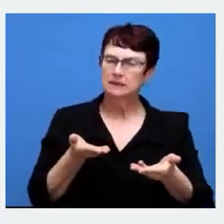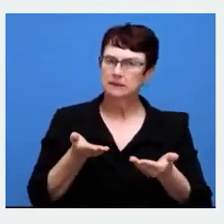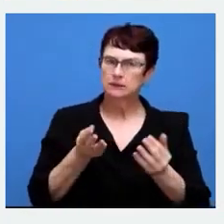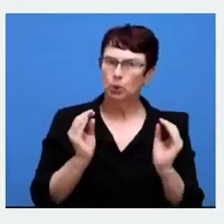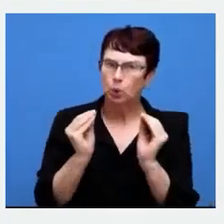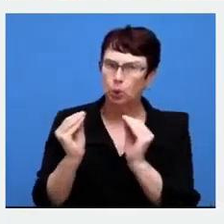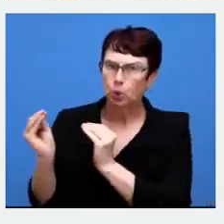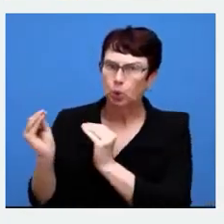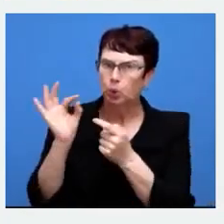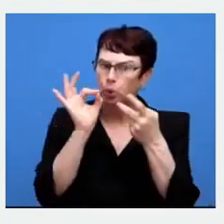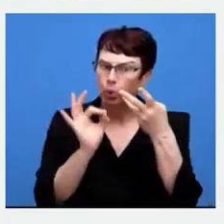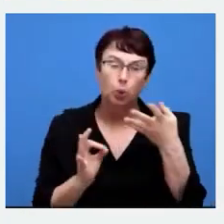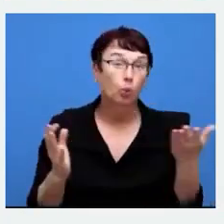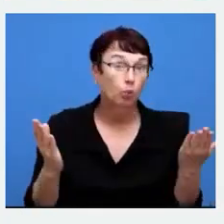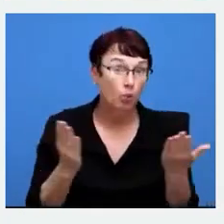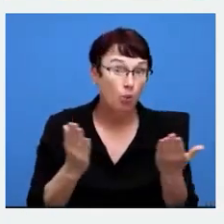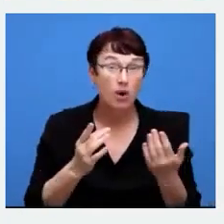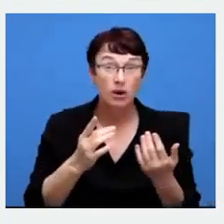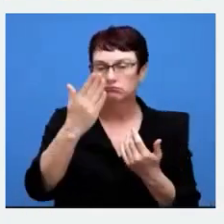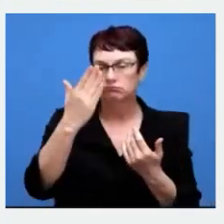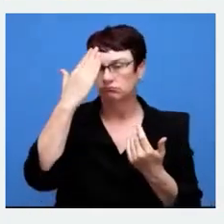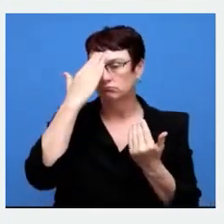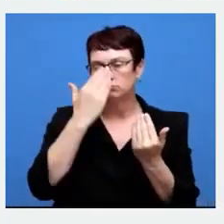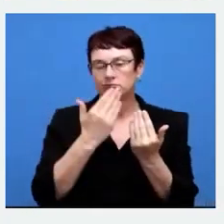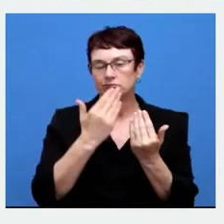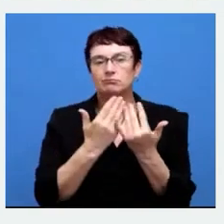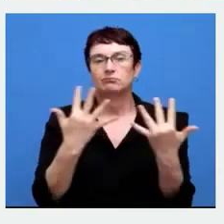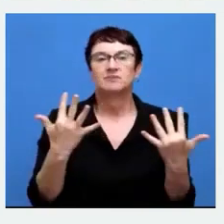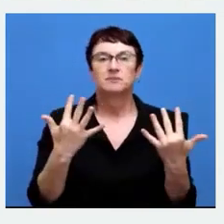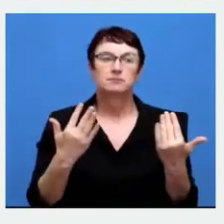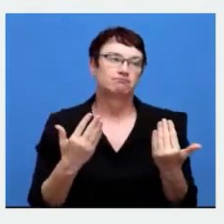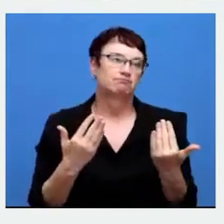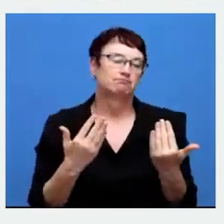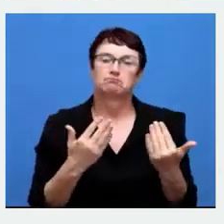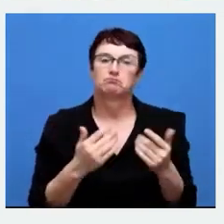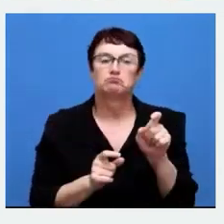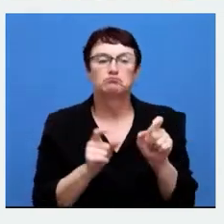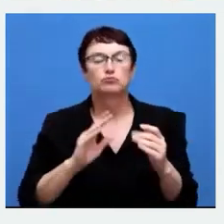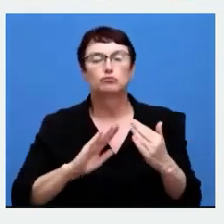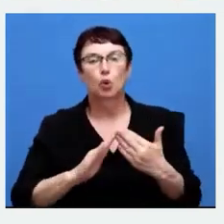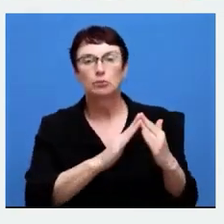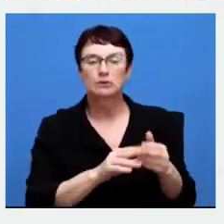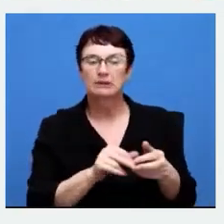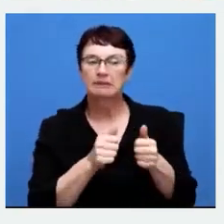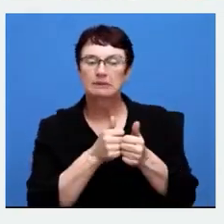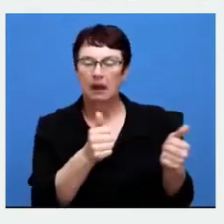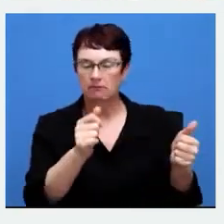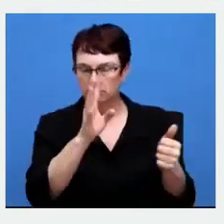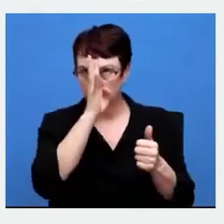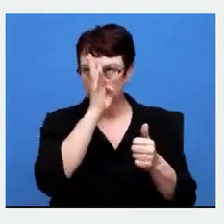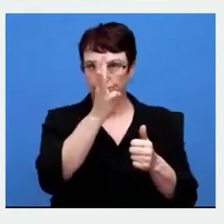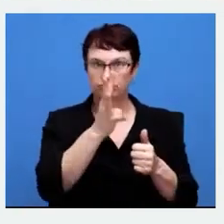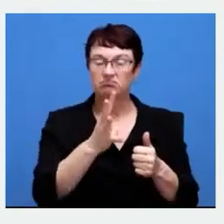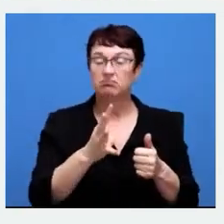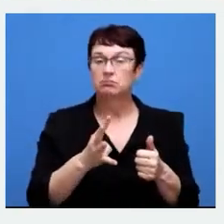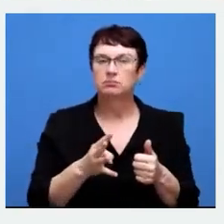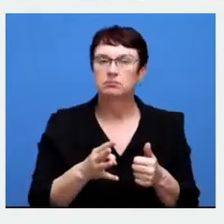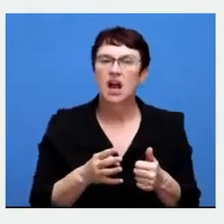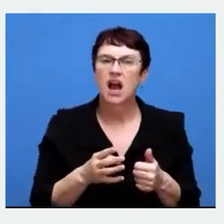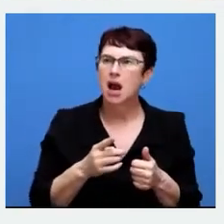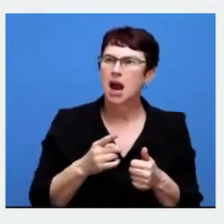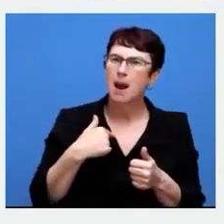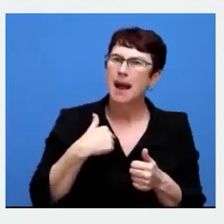because many times where, you know, a need is not met, then citizenship organizes, and that's a resource.